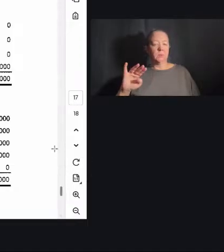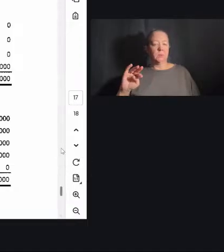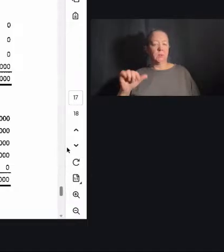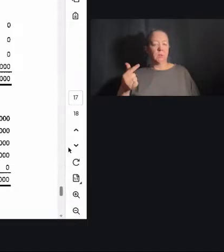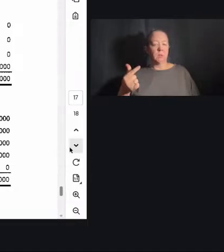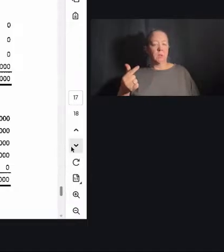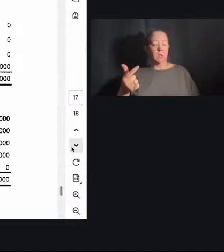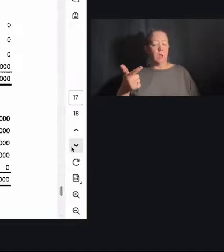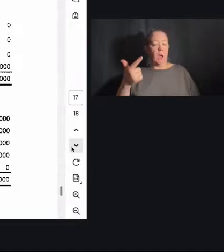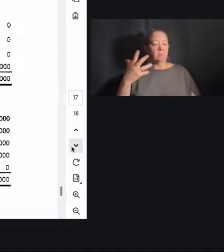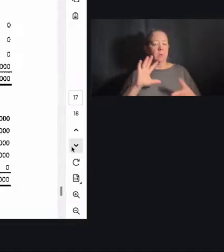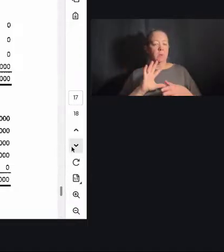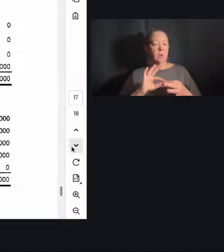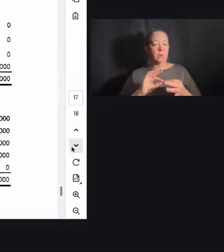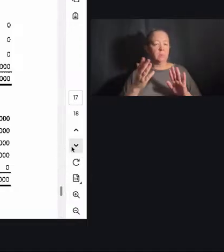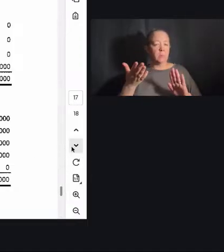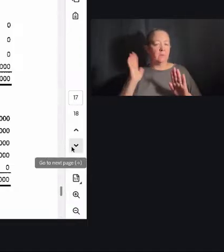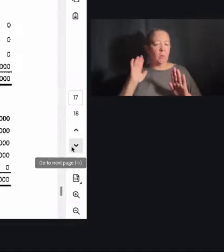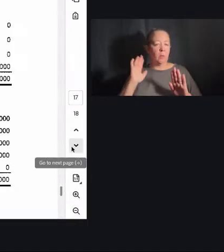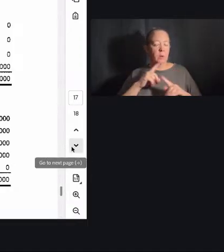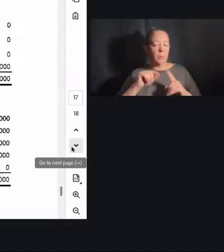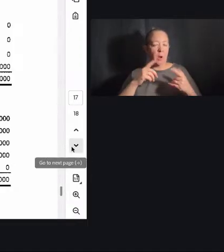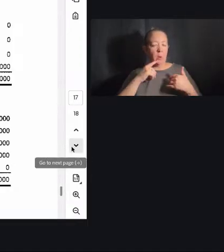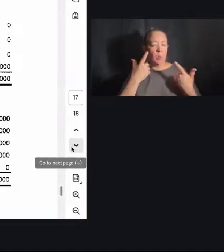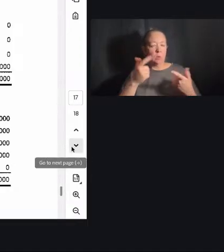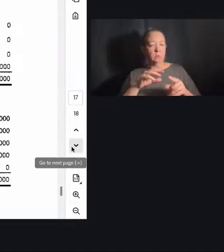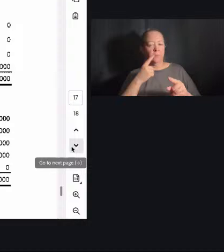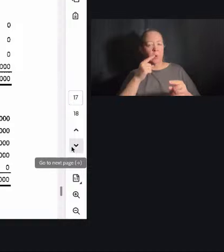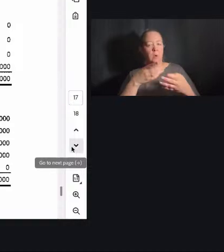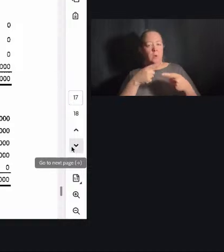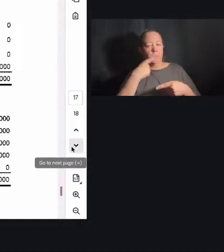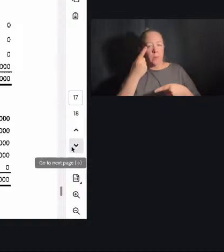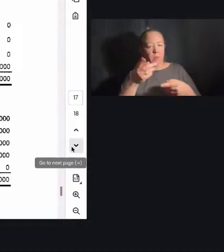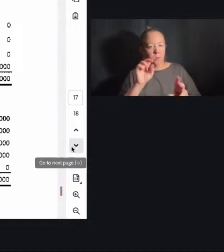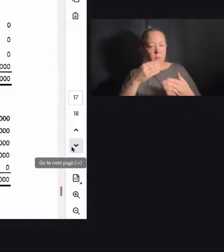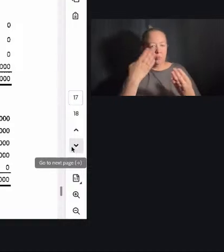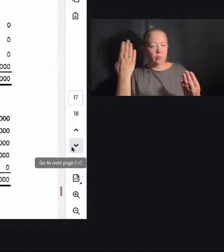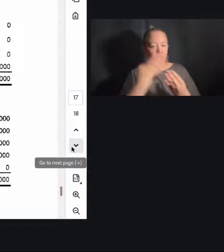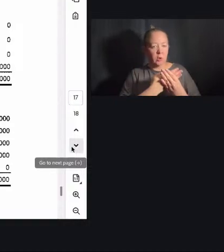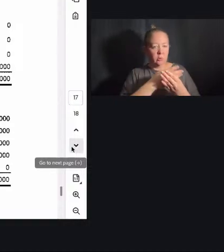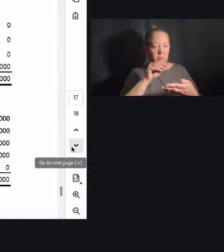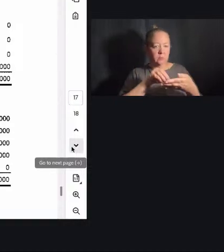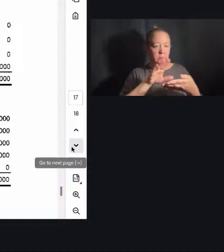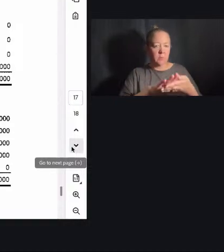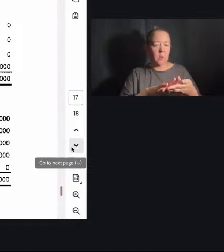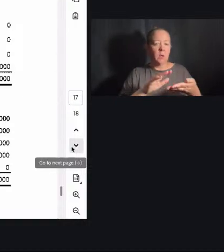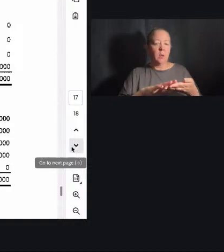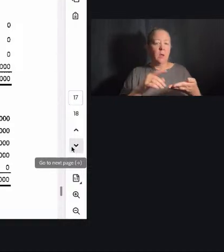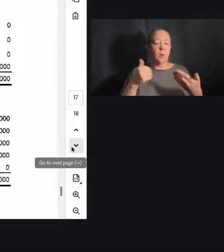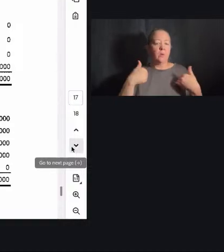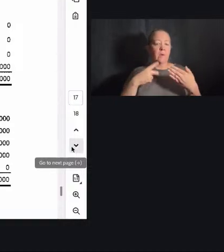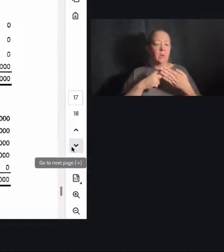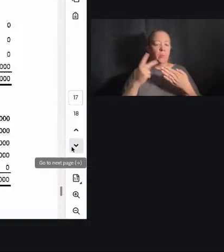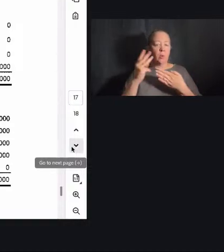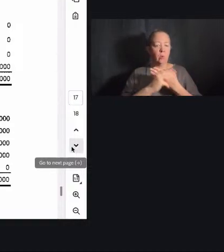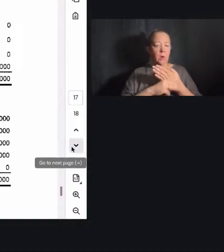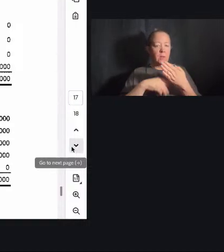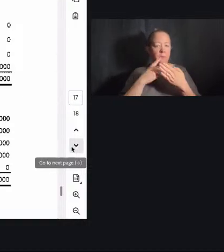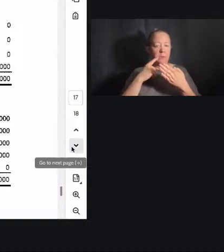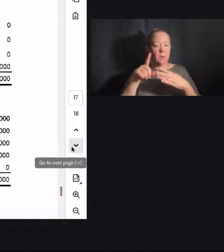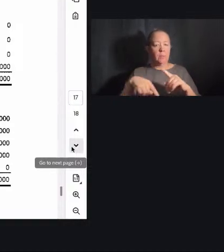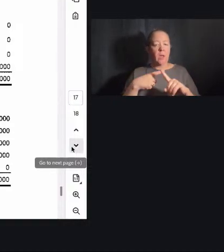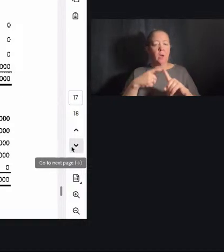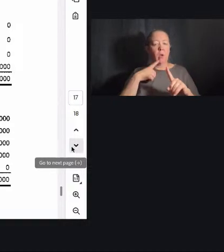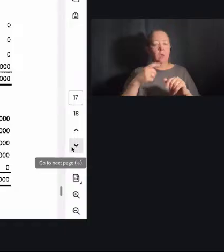should be reminding people about backyard composting, and you have organizations in town who would be happy to educate on